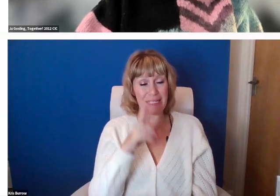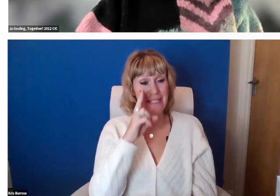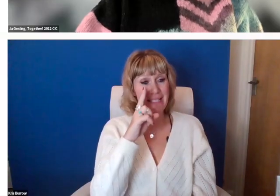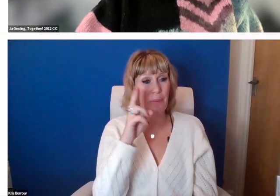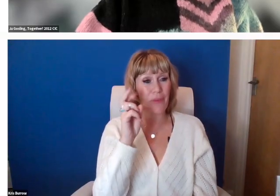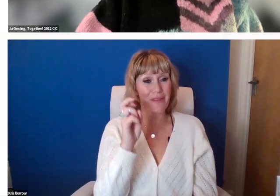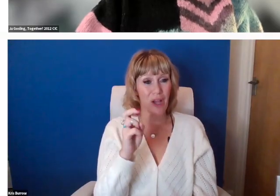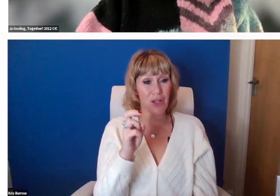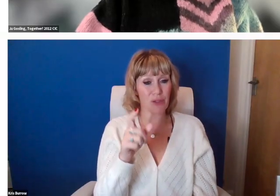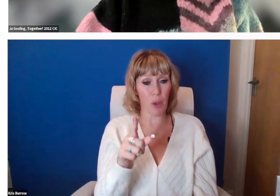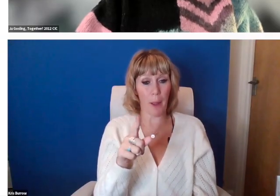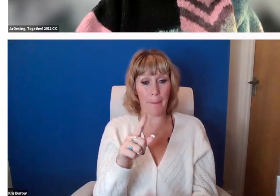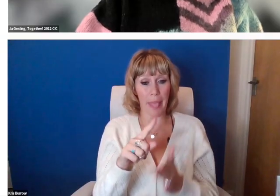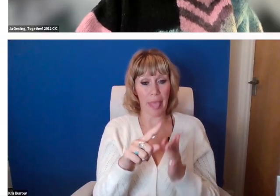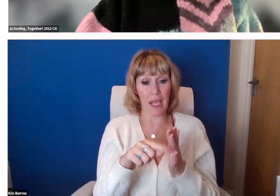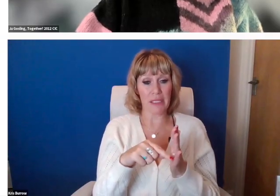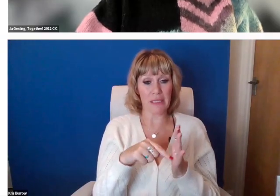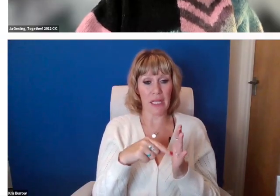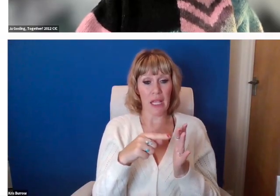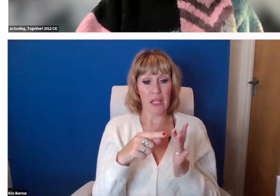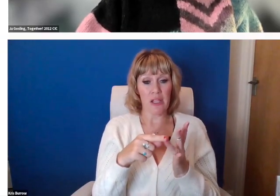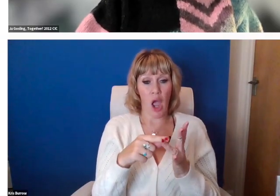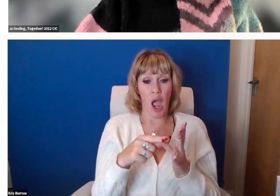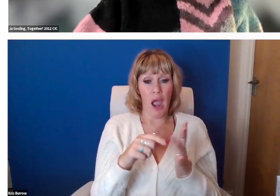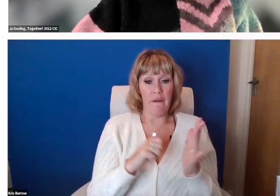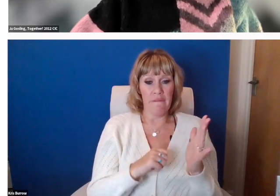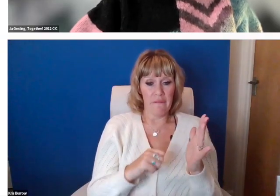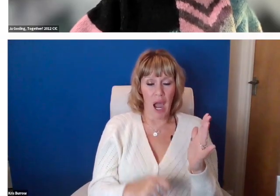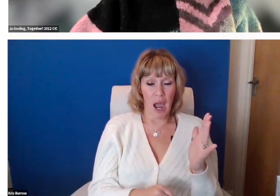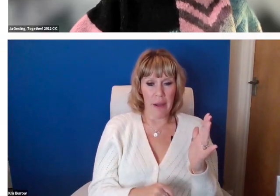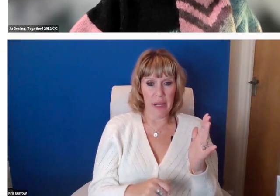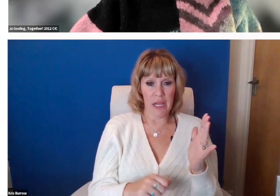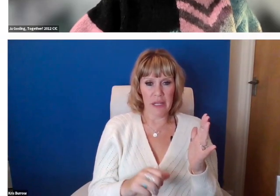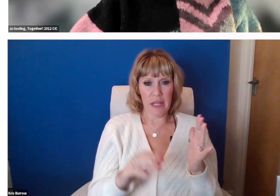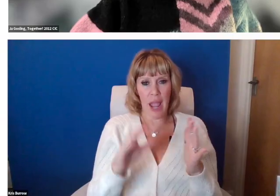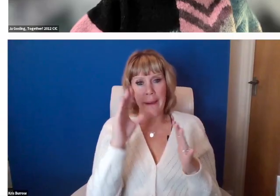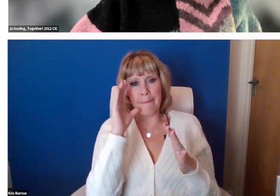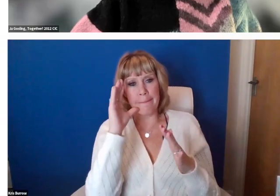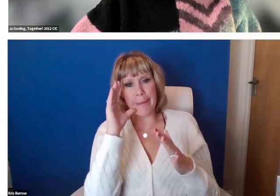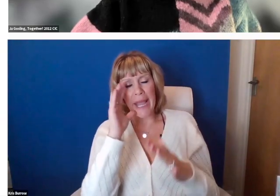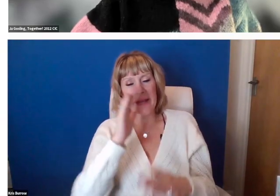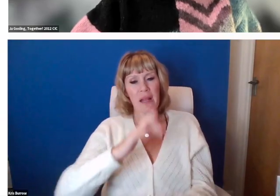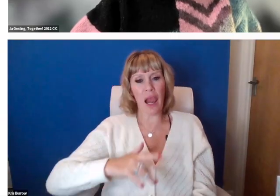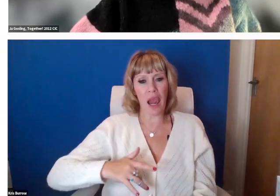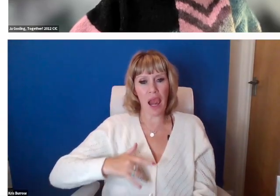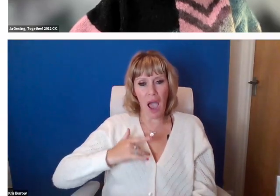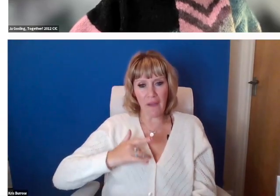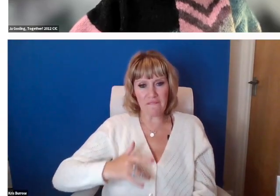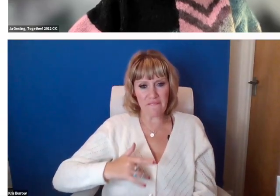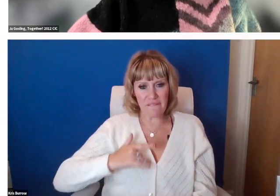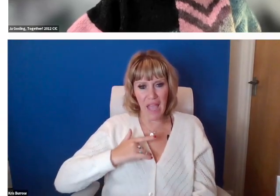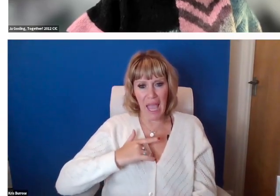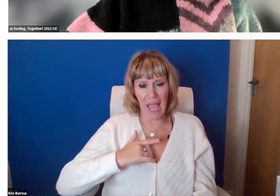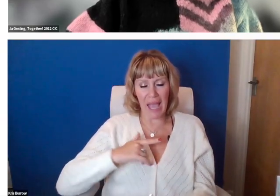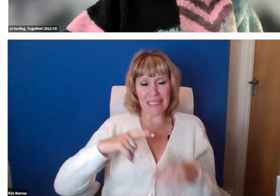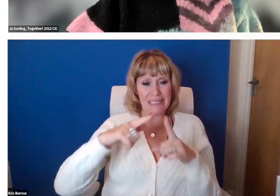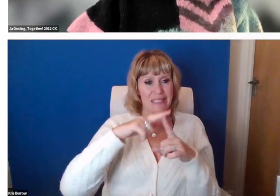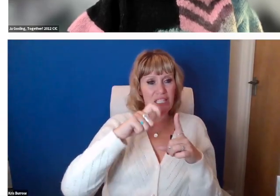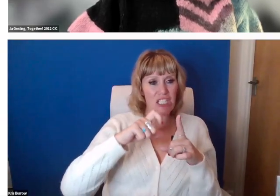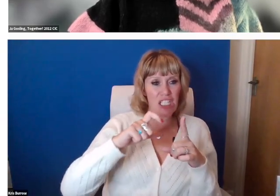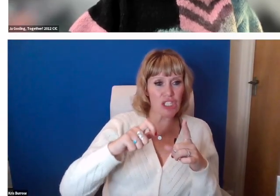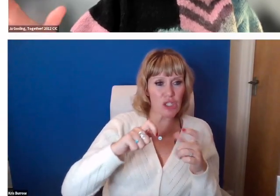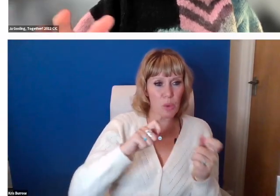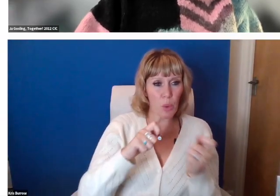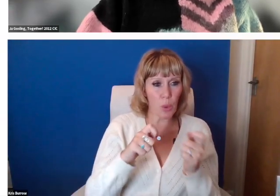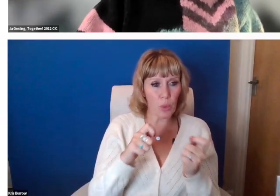So this is Joe Farmer's Bed Life from 2025, and it's a digitally altered smartphone photograph.